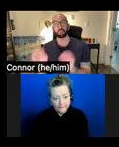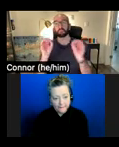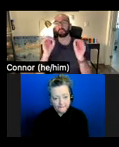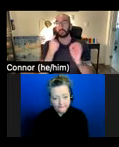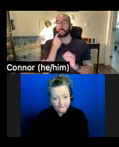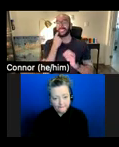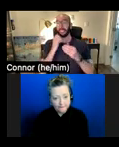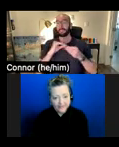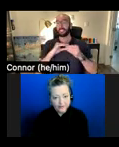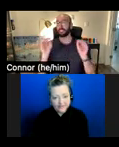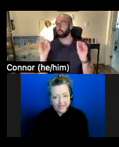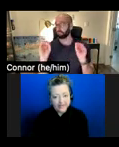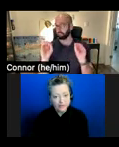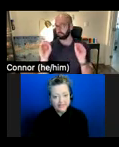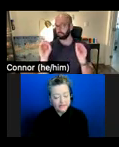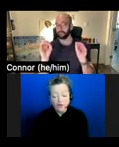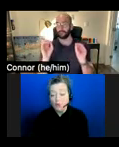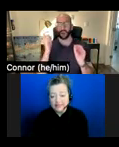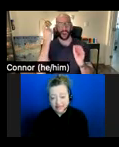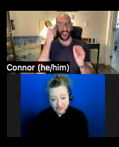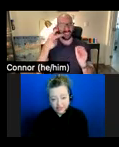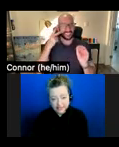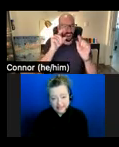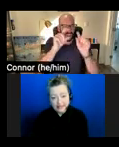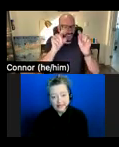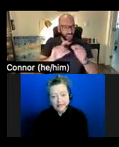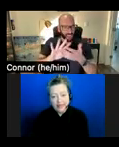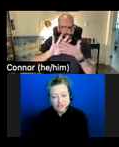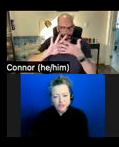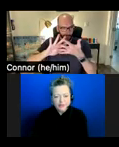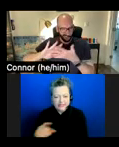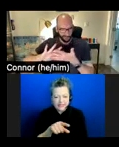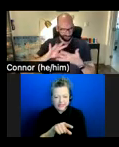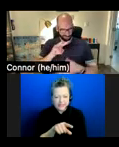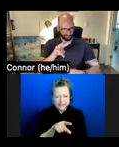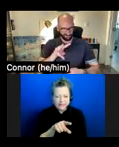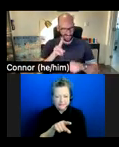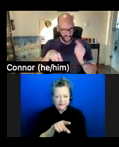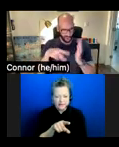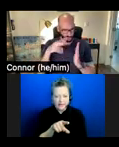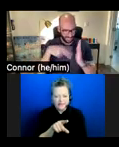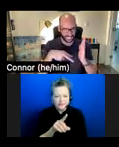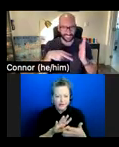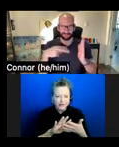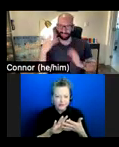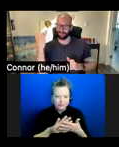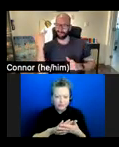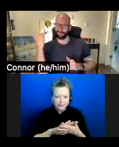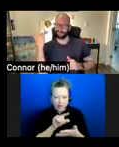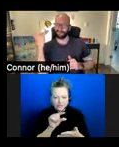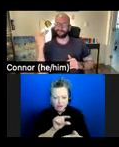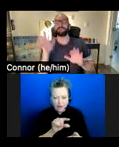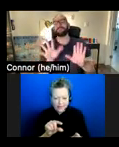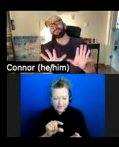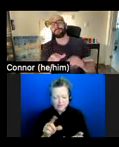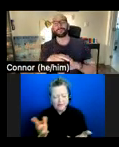Okay. I don't see anything recent, no recent messages. I do see some kind of grayed out or blurred